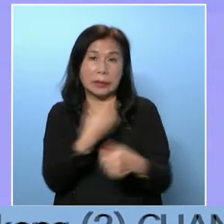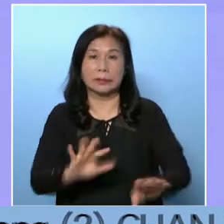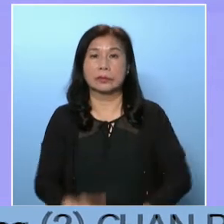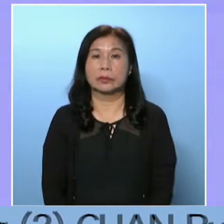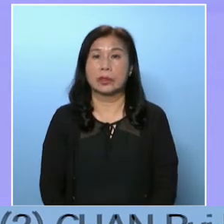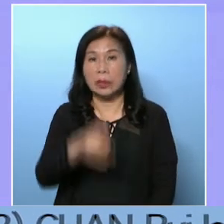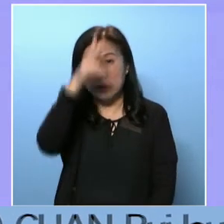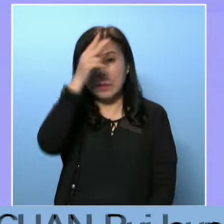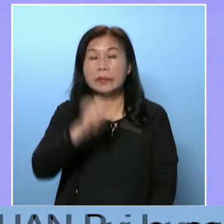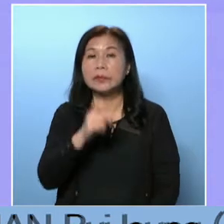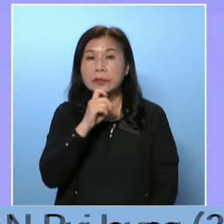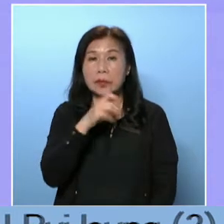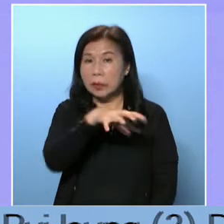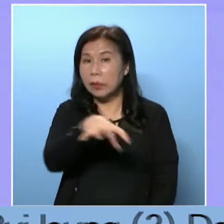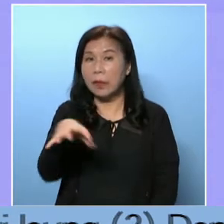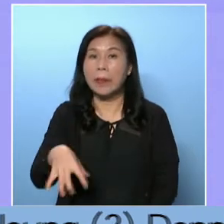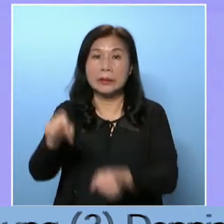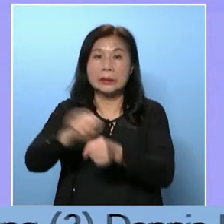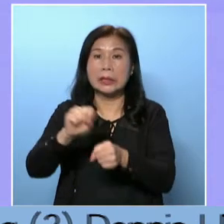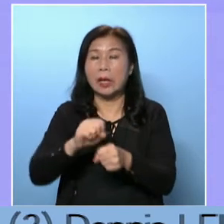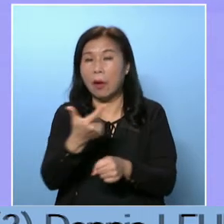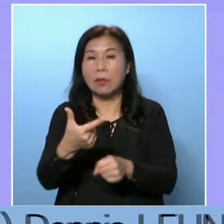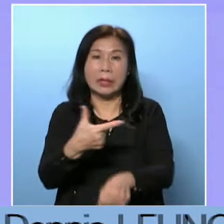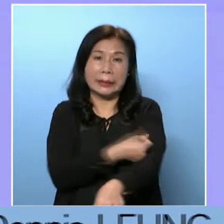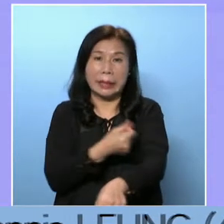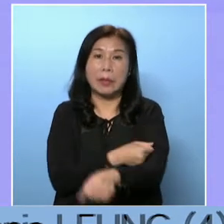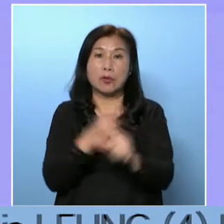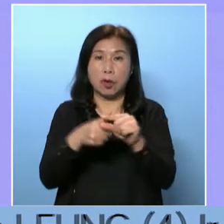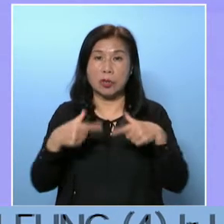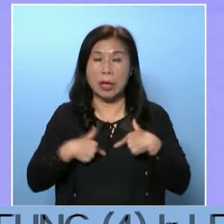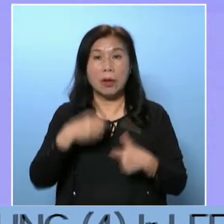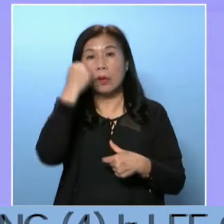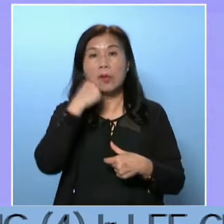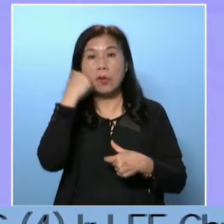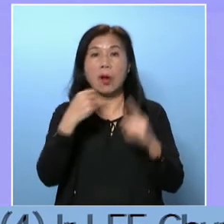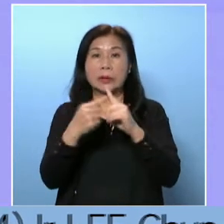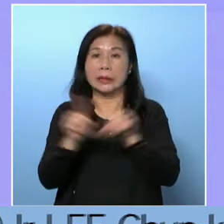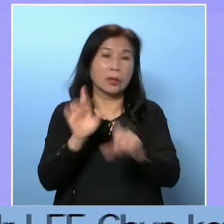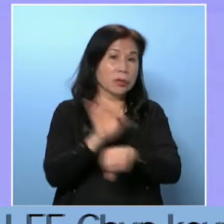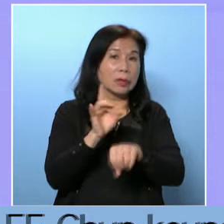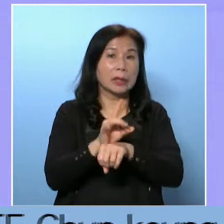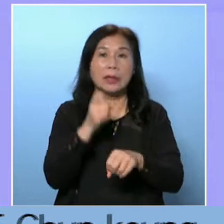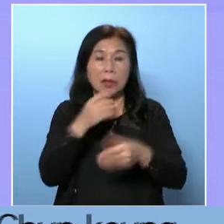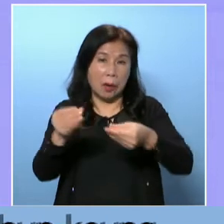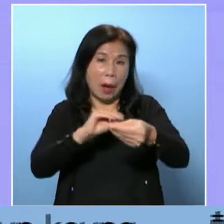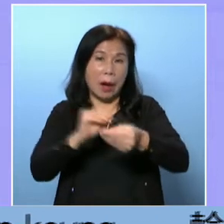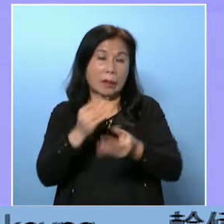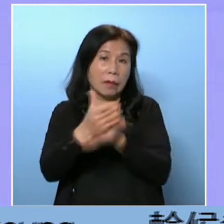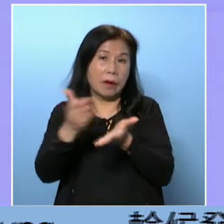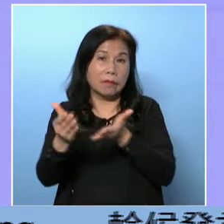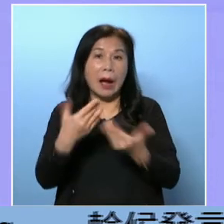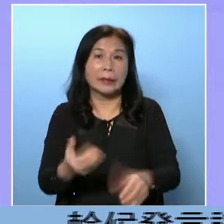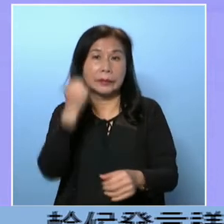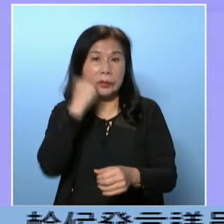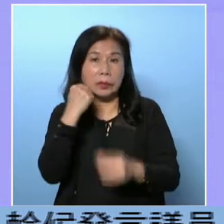vaccination at school for primary students by sending out outreaching teams, and also outreach teams should be sent